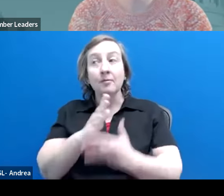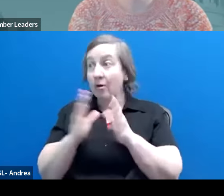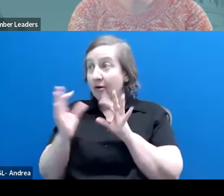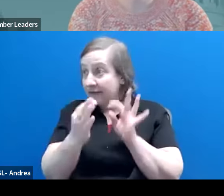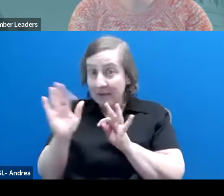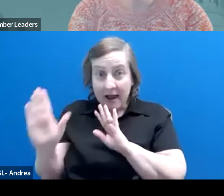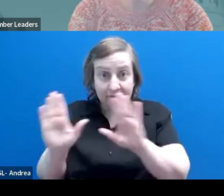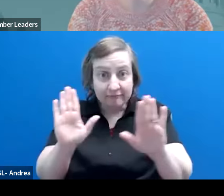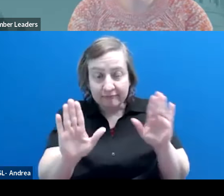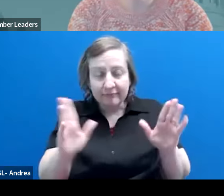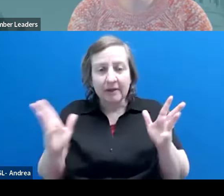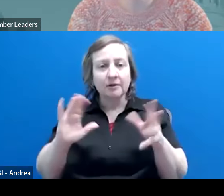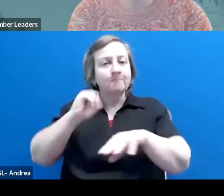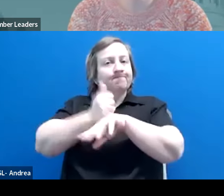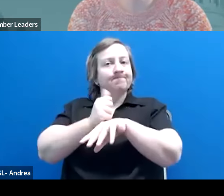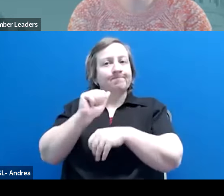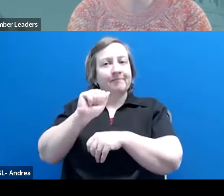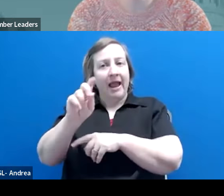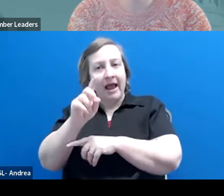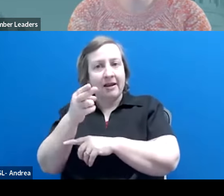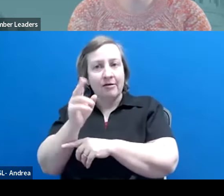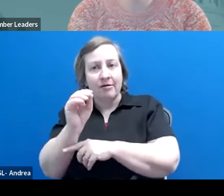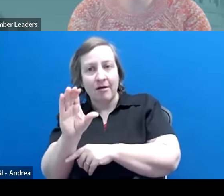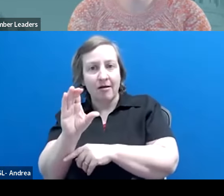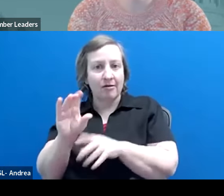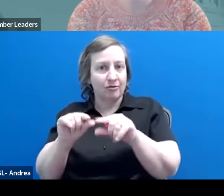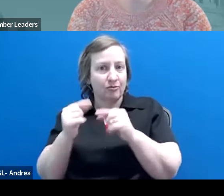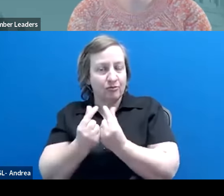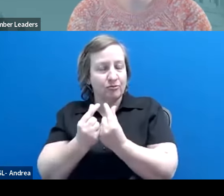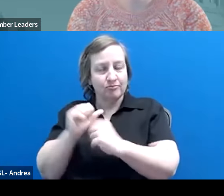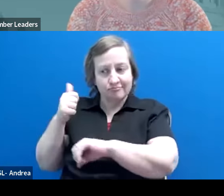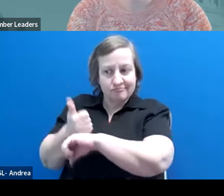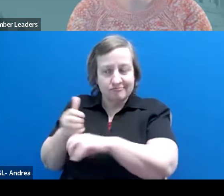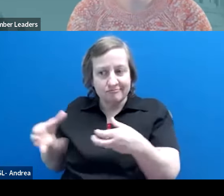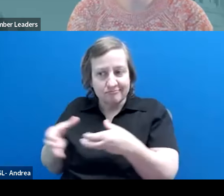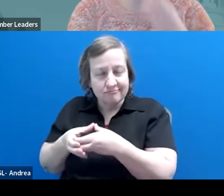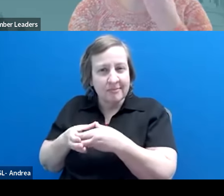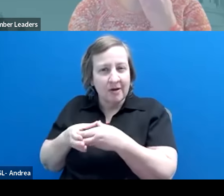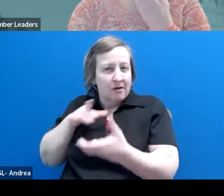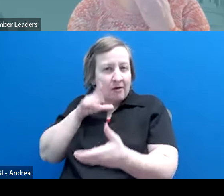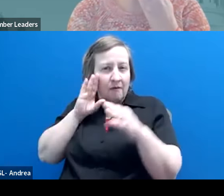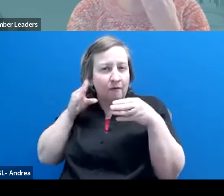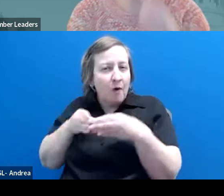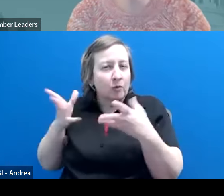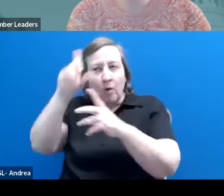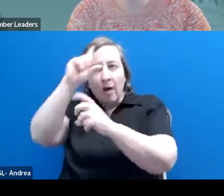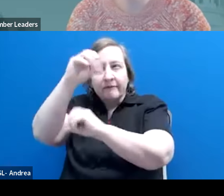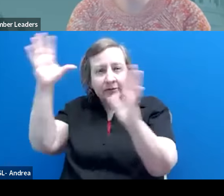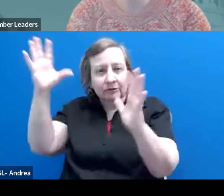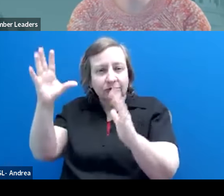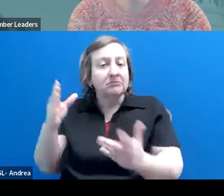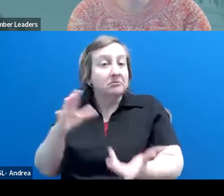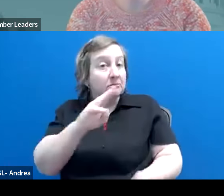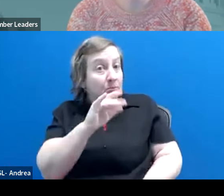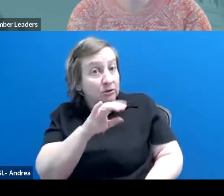really to create an ad hoc group that really could look at the vision. And I really appreciate, Michelle, when you were talking about the system, right? I